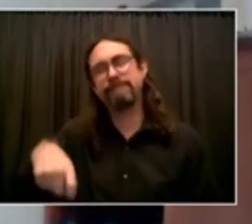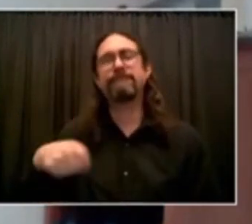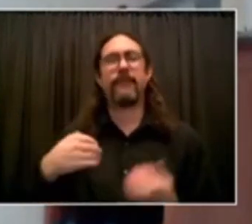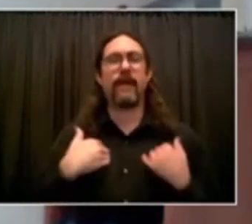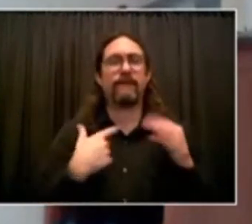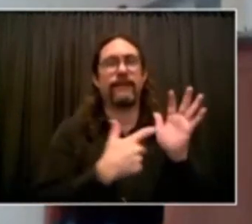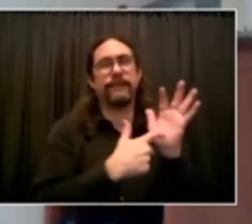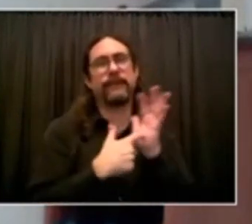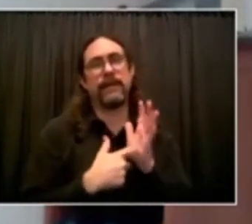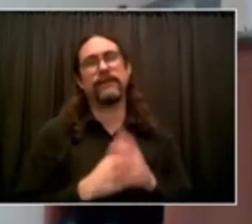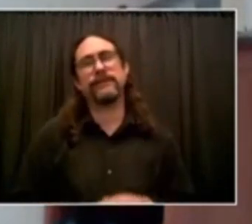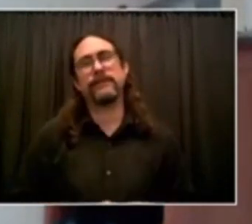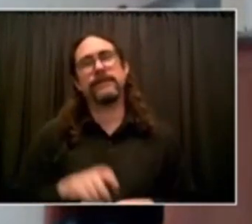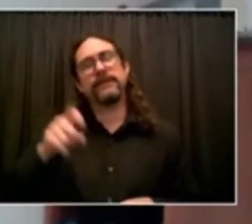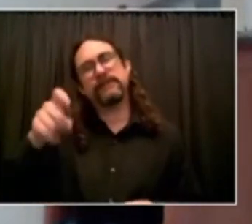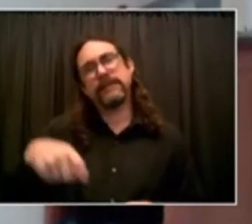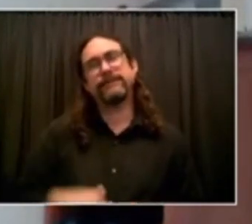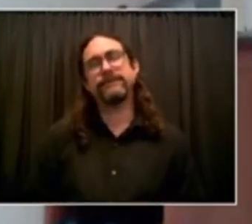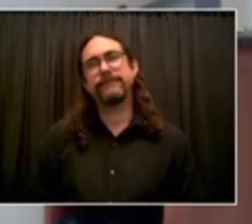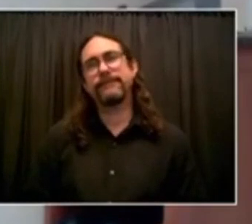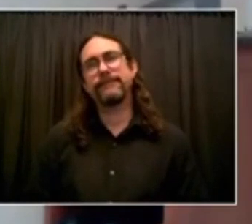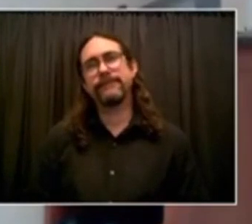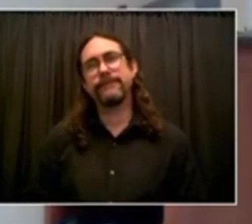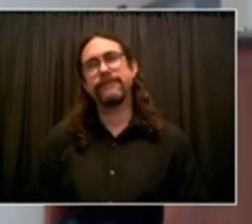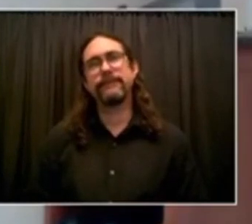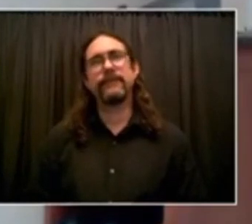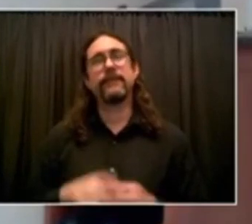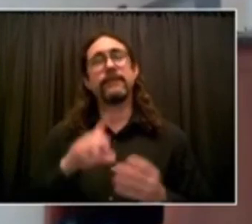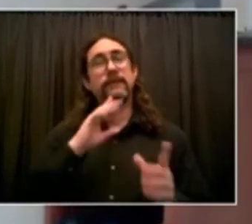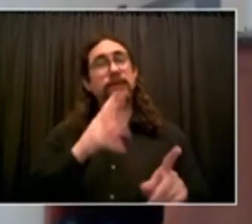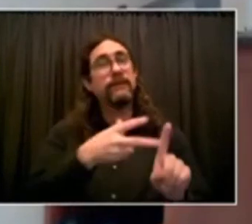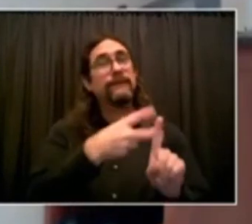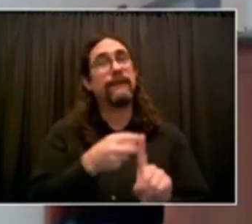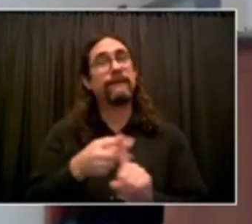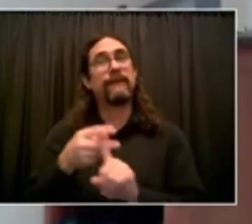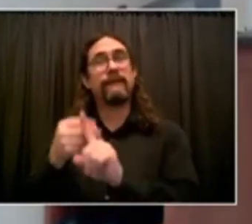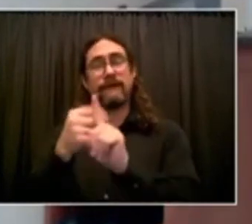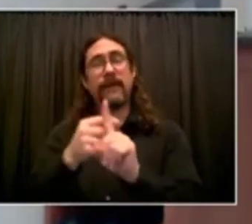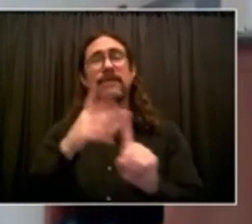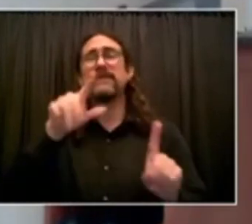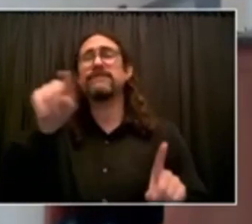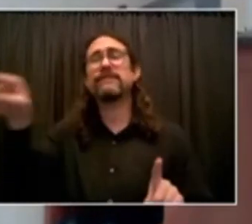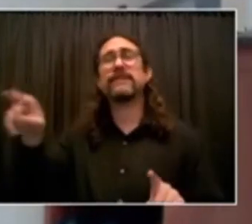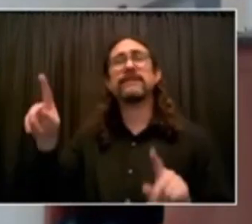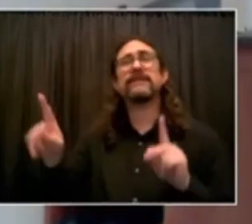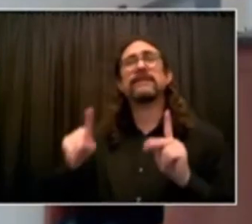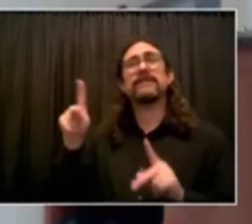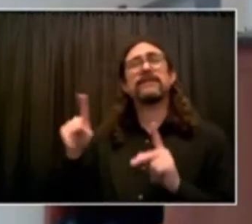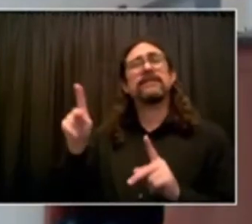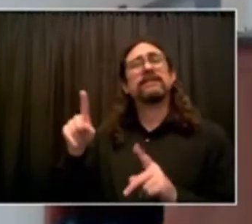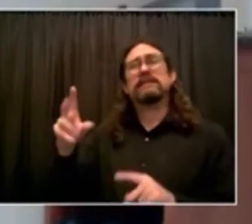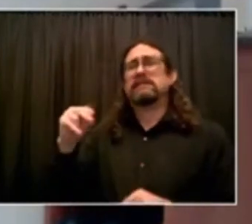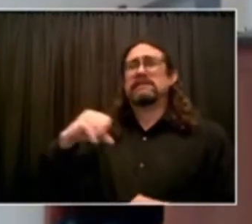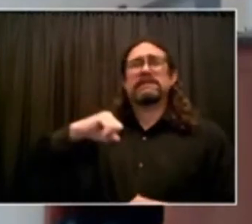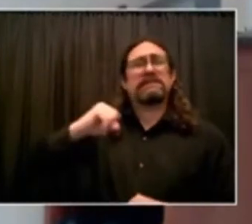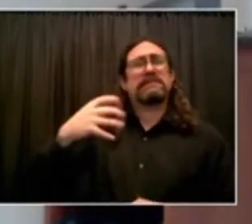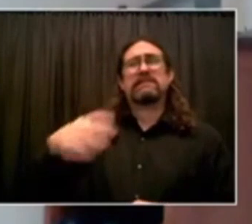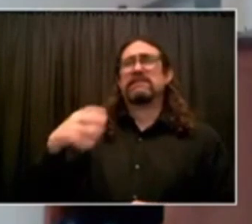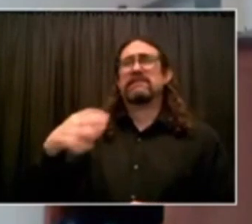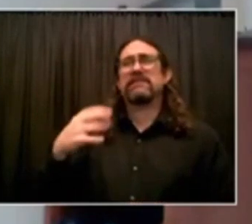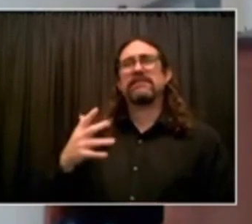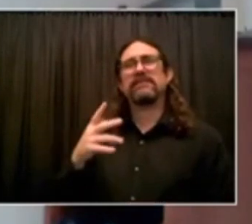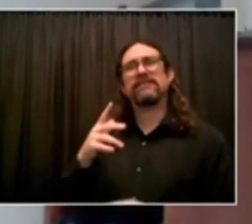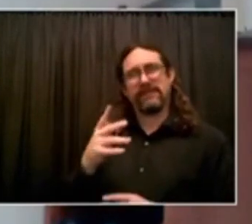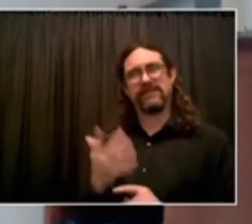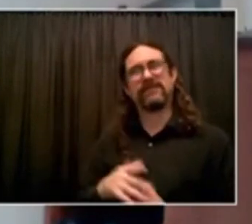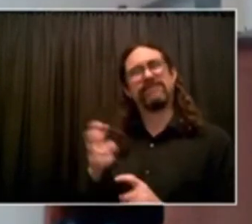have dramatically increased the number of people who've been vaccinated, who've been sitting on the fence, hesitant.